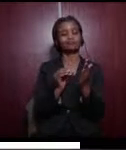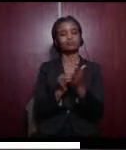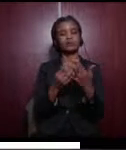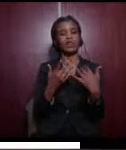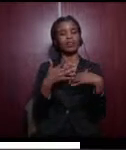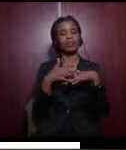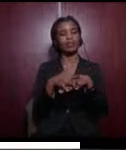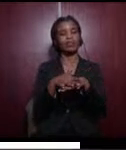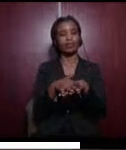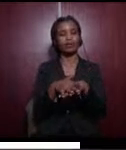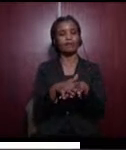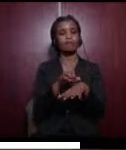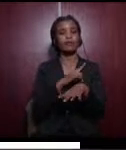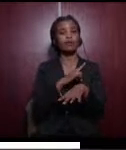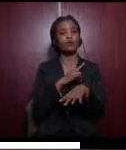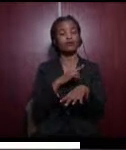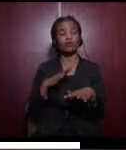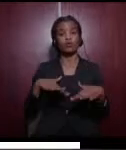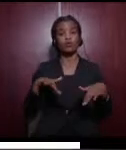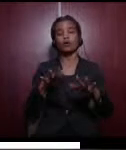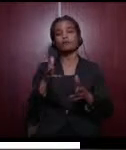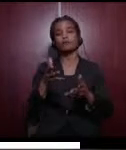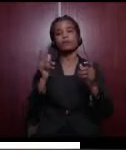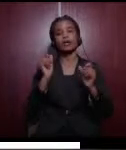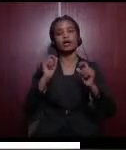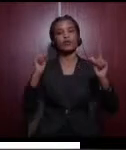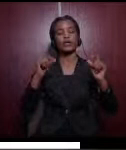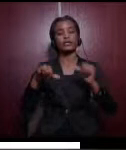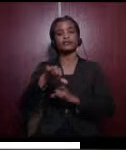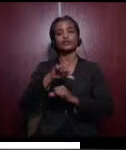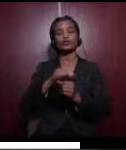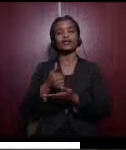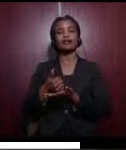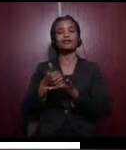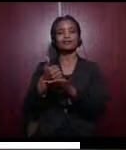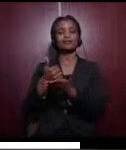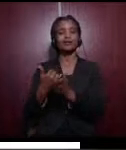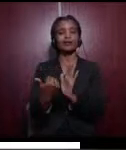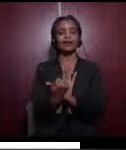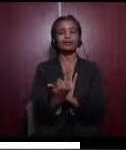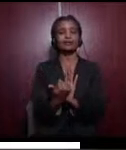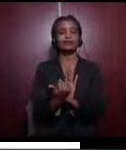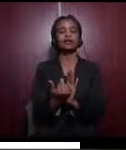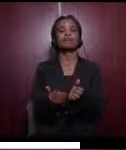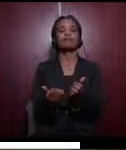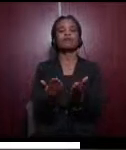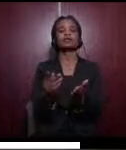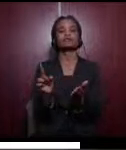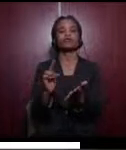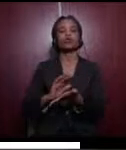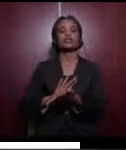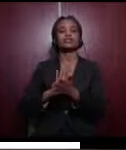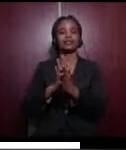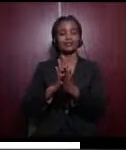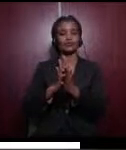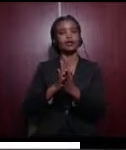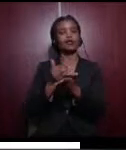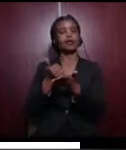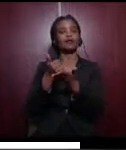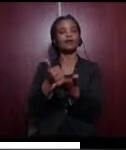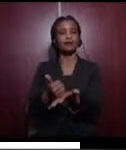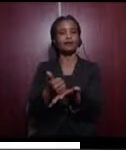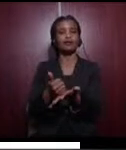occur. As we might all be aware that the Social Assistance Act provides for disaster relief, regulates for disaster relief as